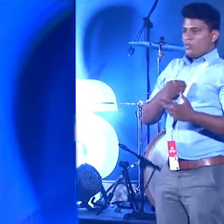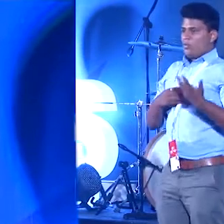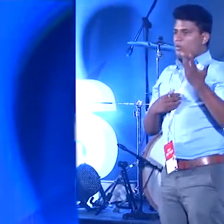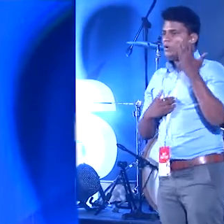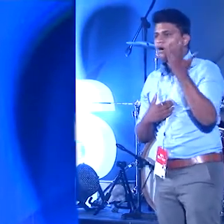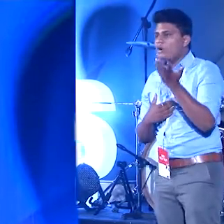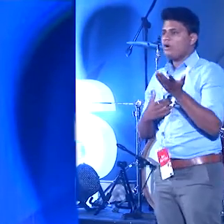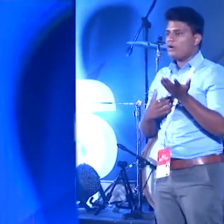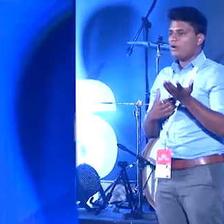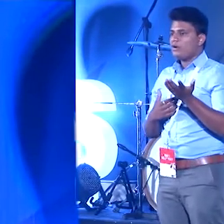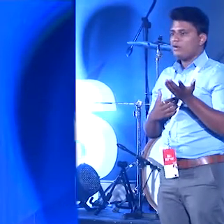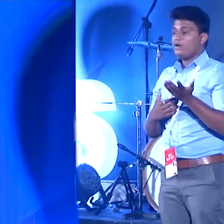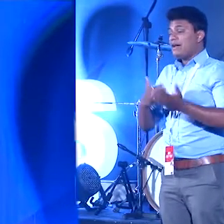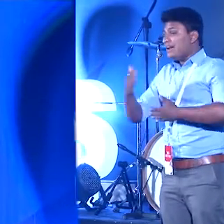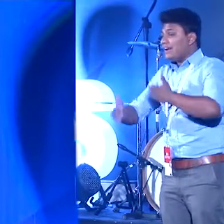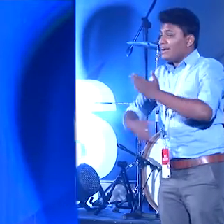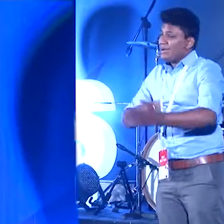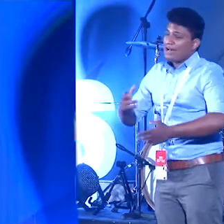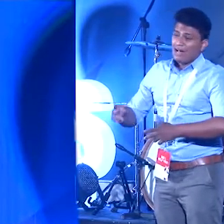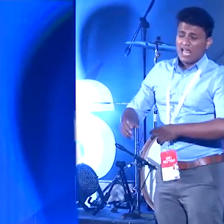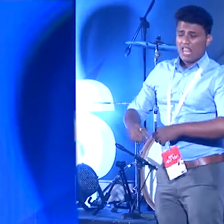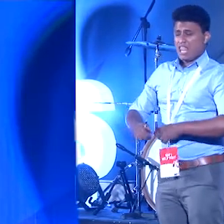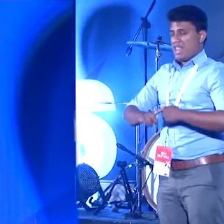finally, acceptance and surrender.